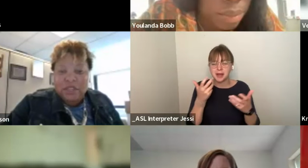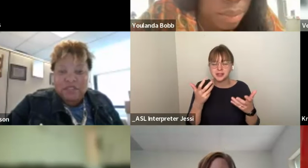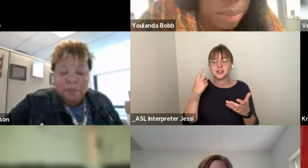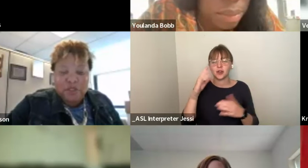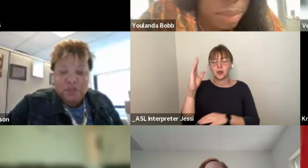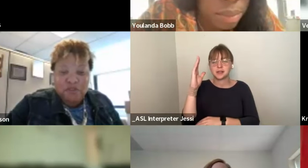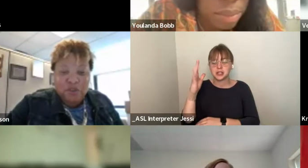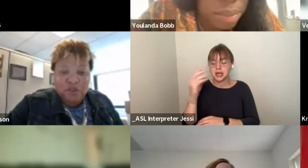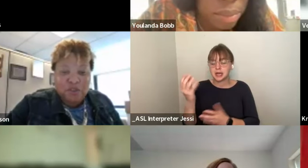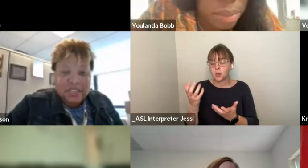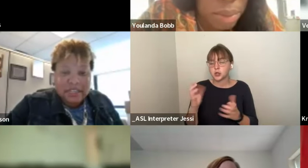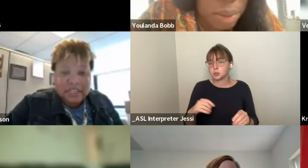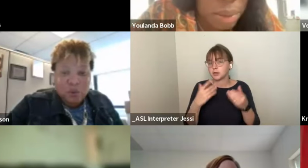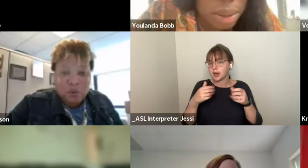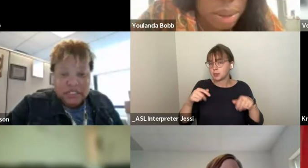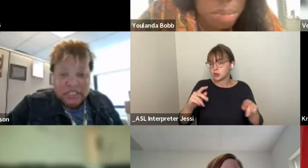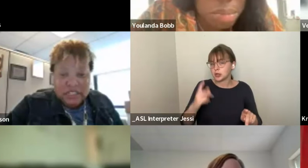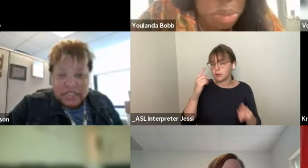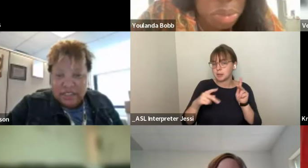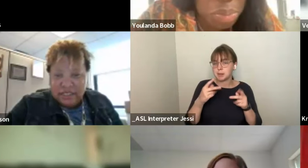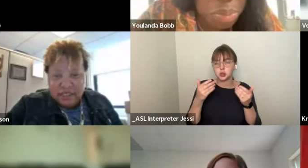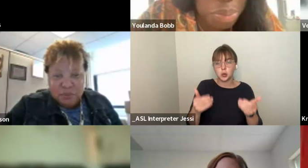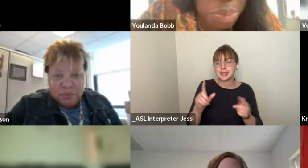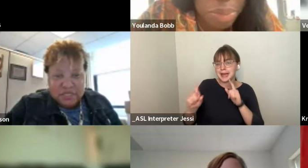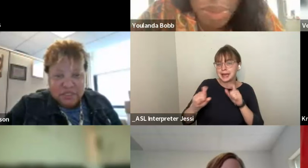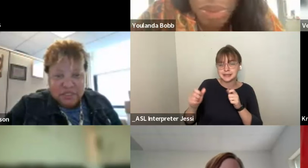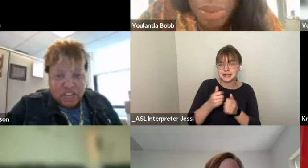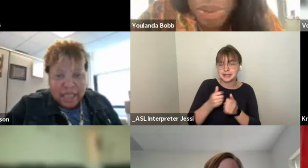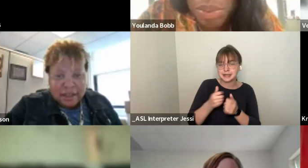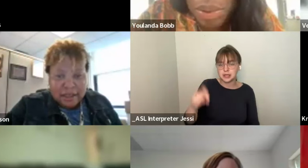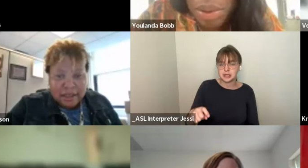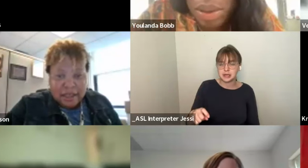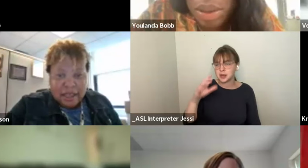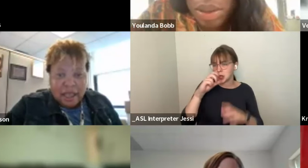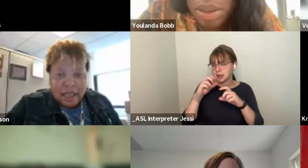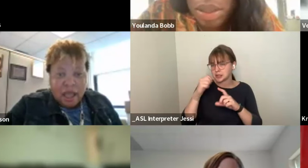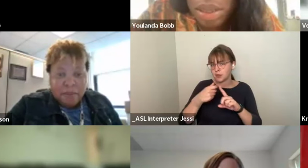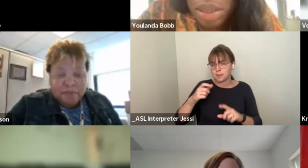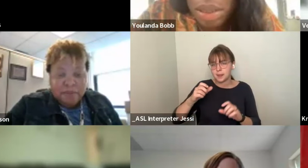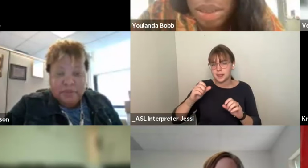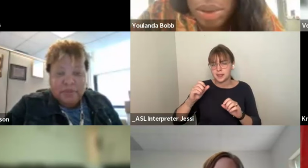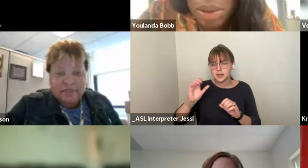I just want to give the opportunity for folks to ask any questions, anything that we missed in the chat.